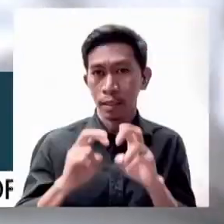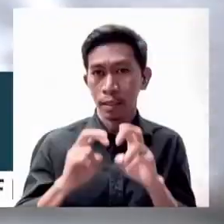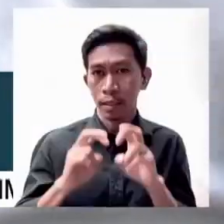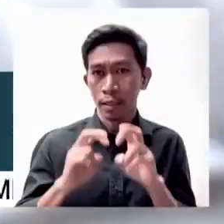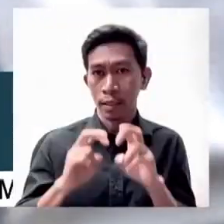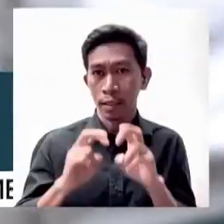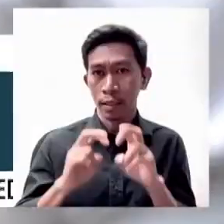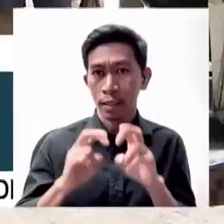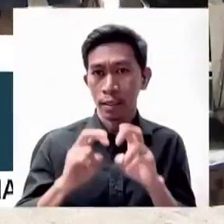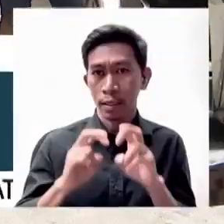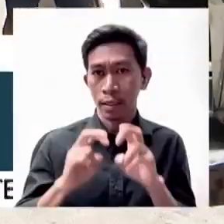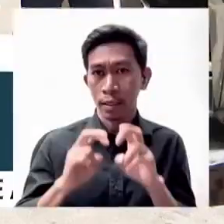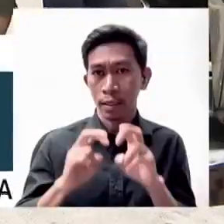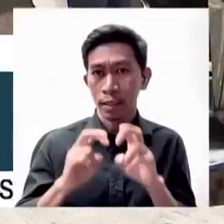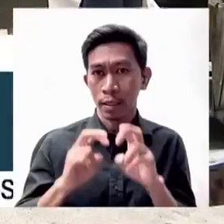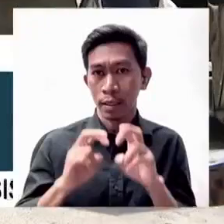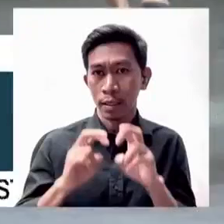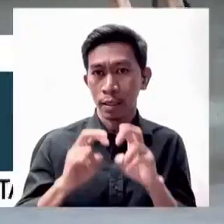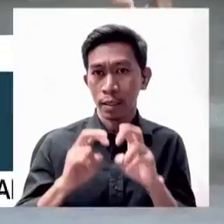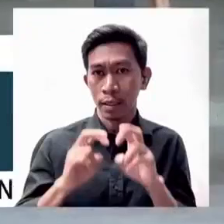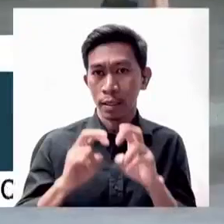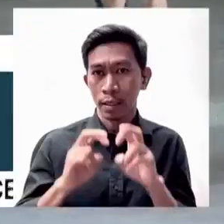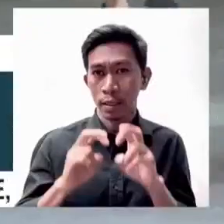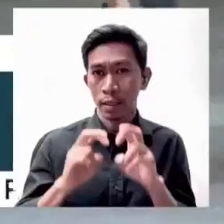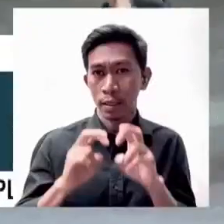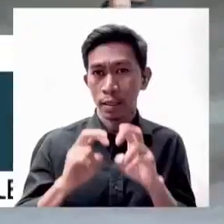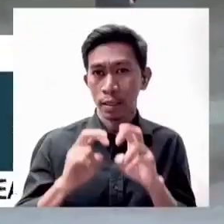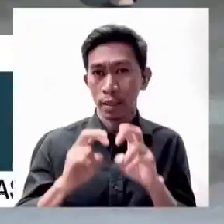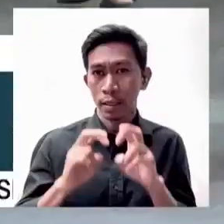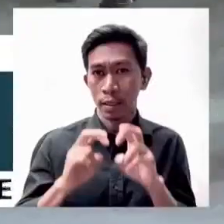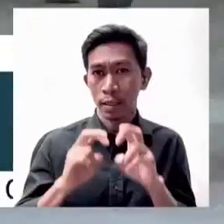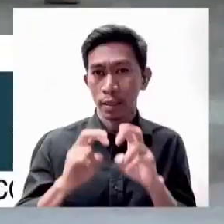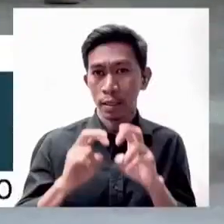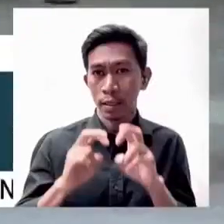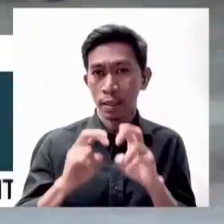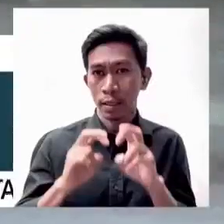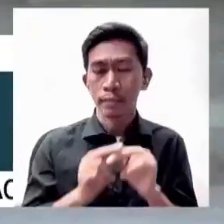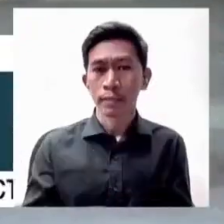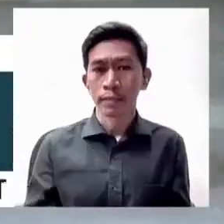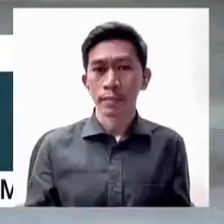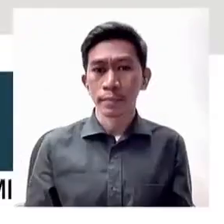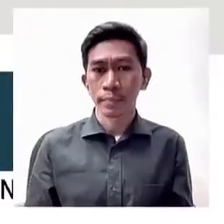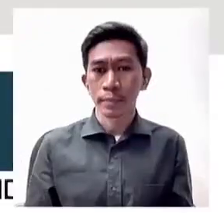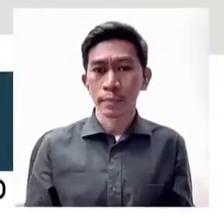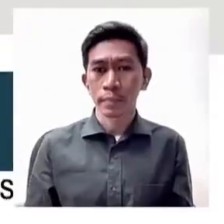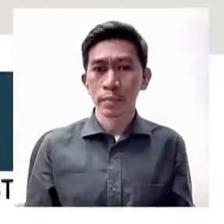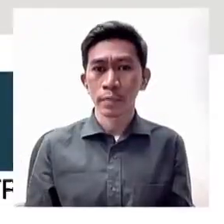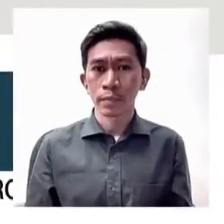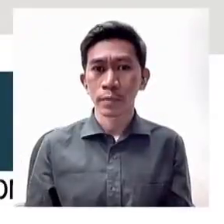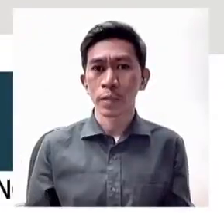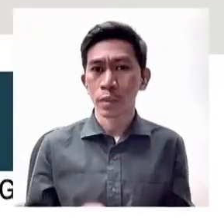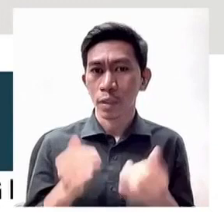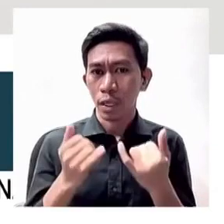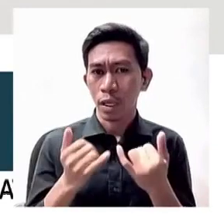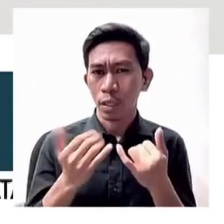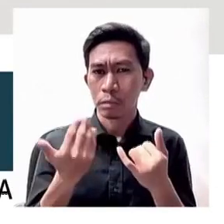Sa nakikita natin, hindi pa ito todo at mukhang tataas pa ito. Baka pwede pa siyang umabot ng mga 15% positivity